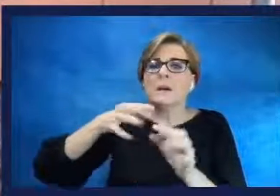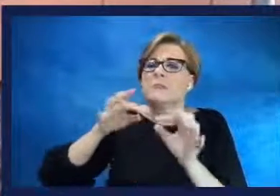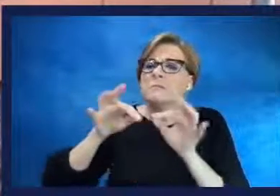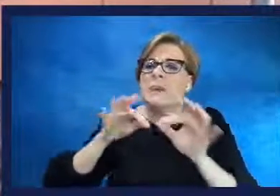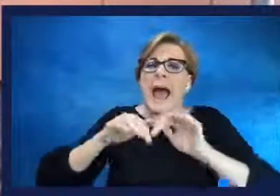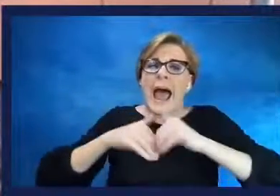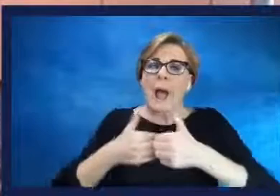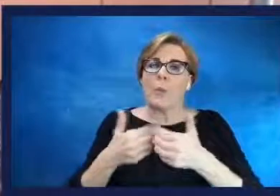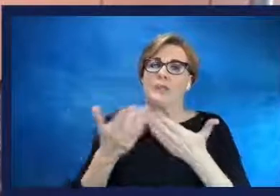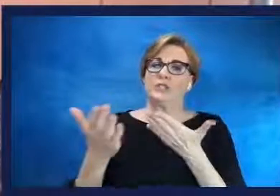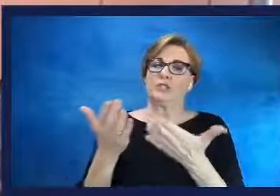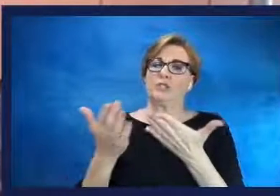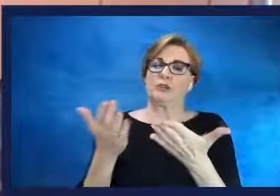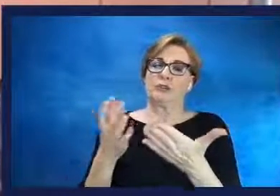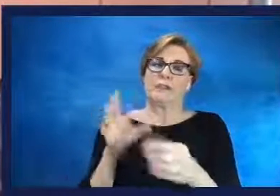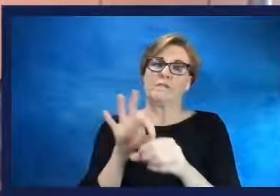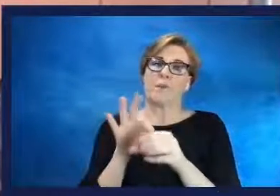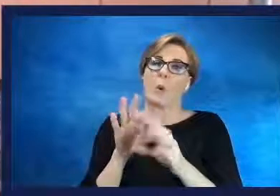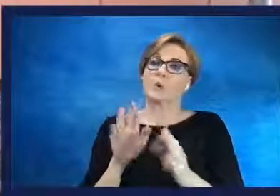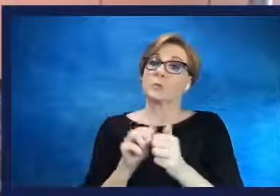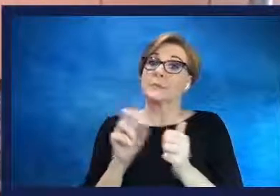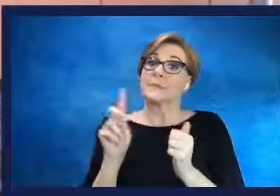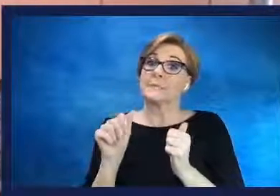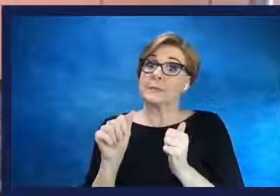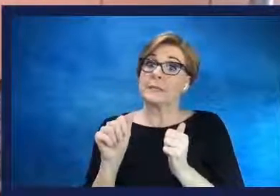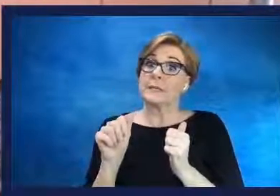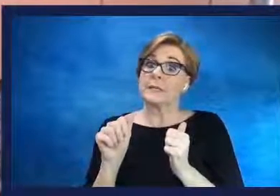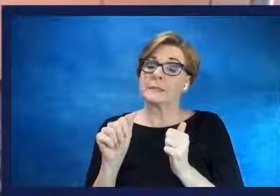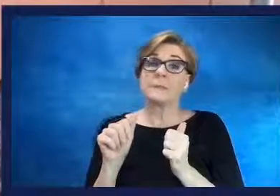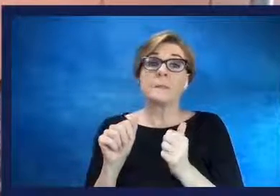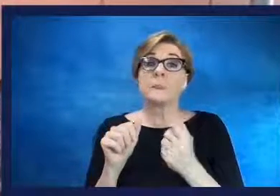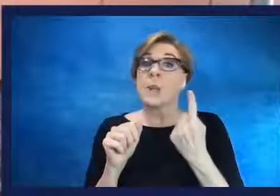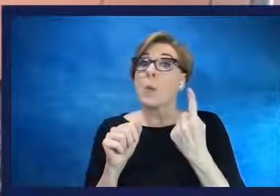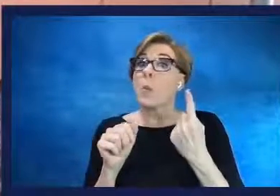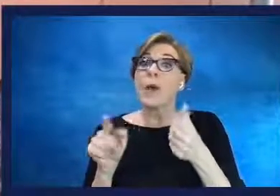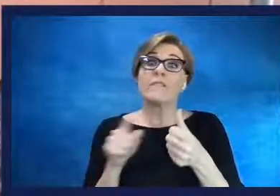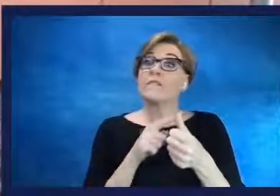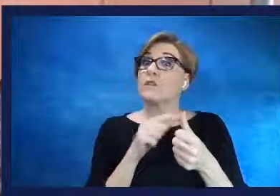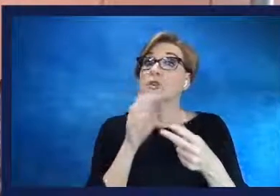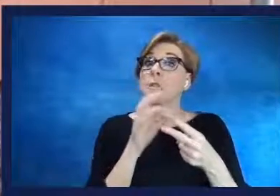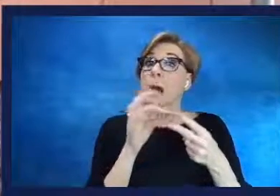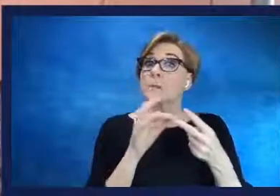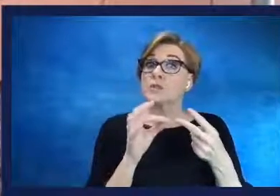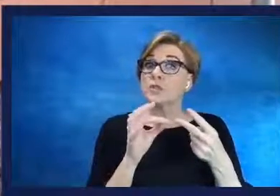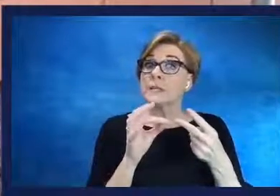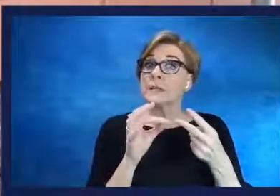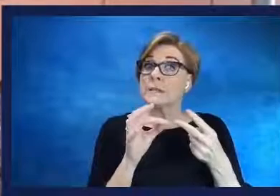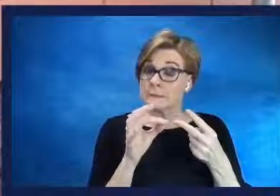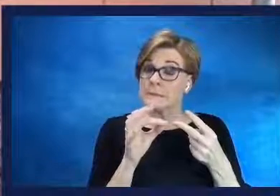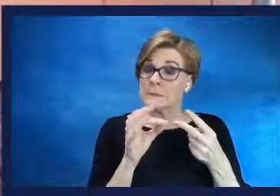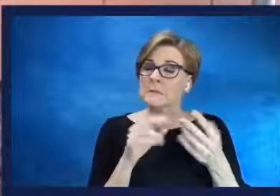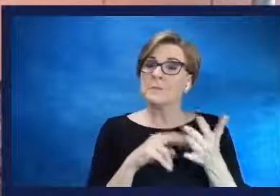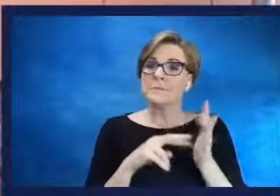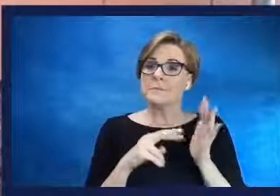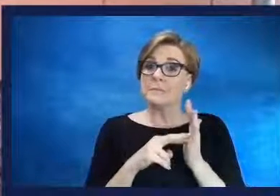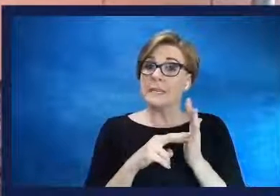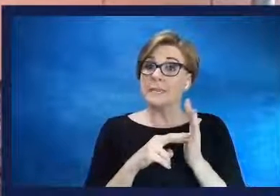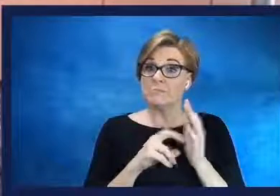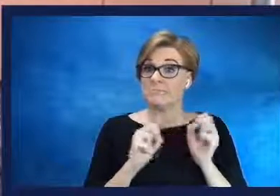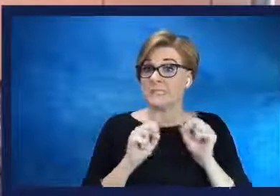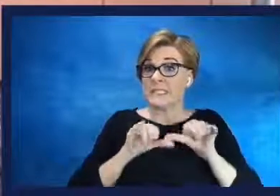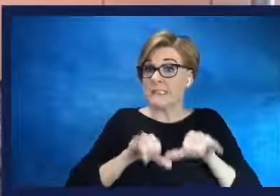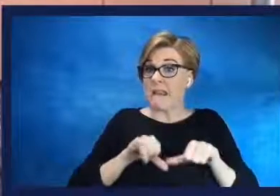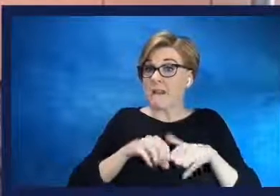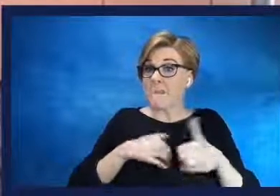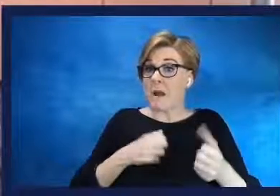And one of those very first options that voters would have is actually to participate in the comfort of their car. So through something